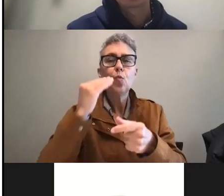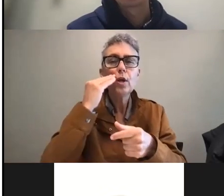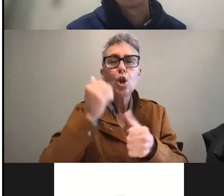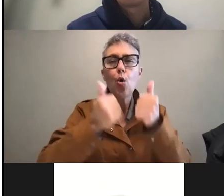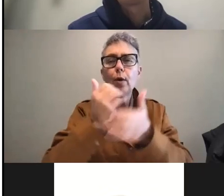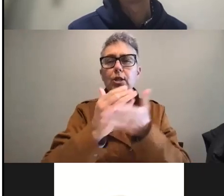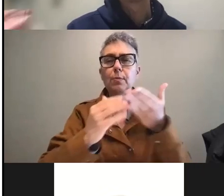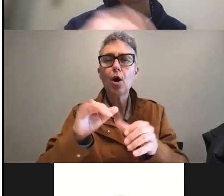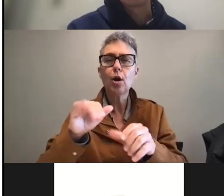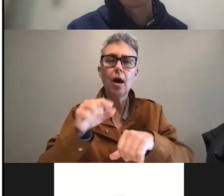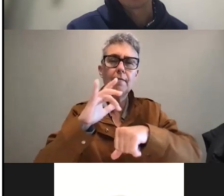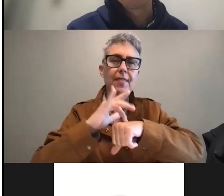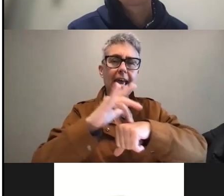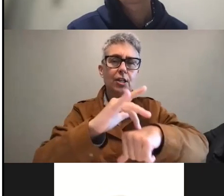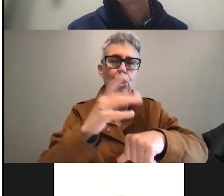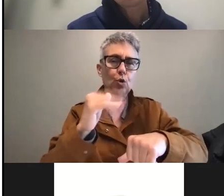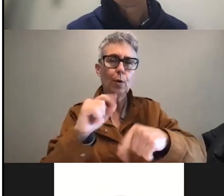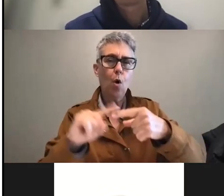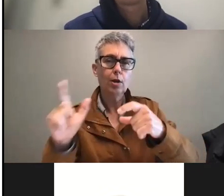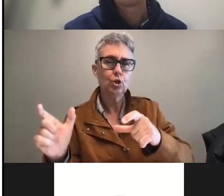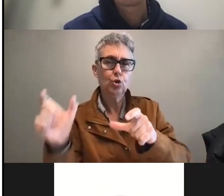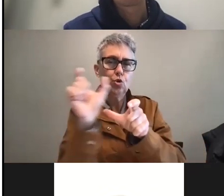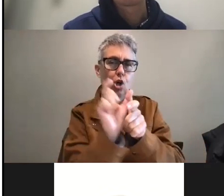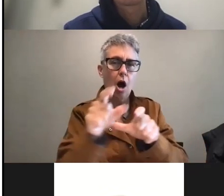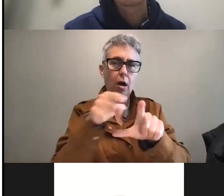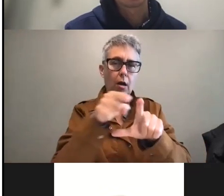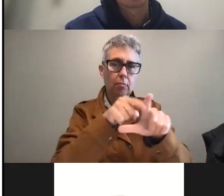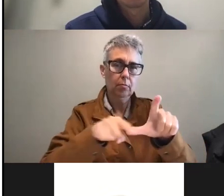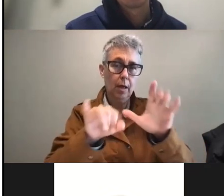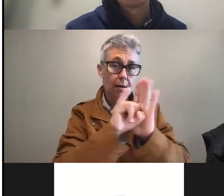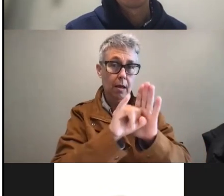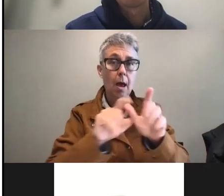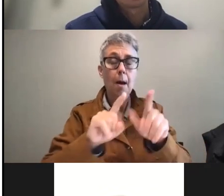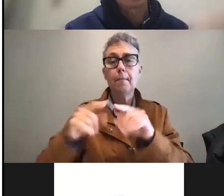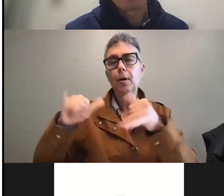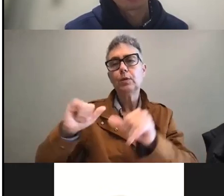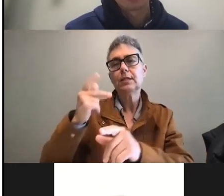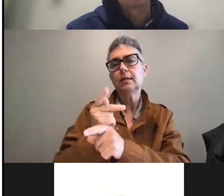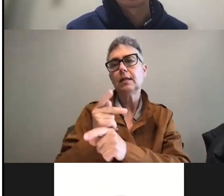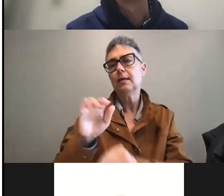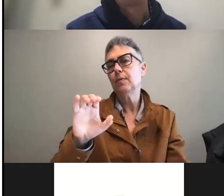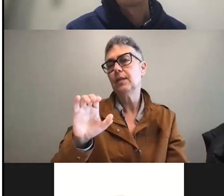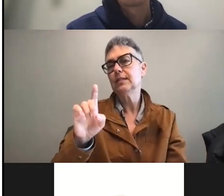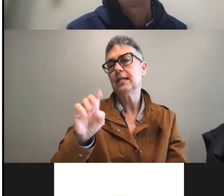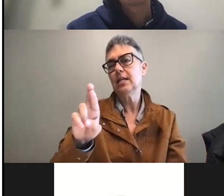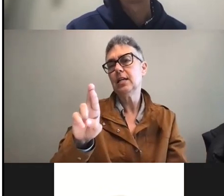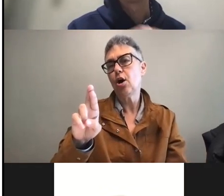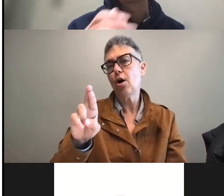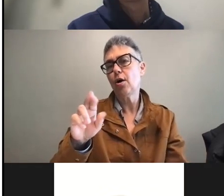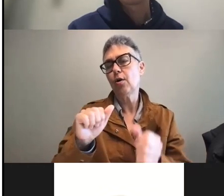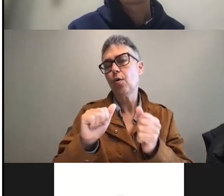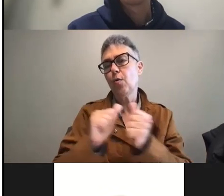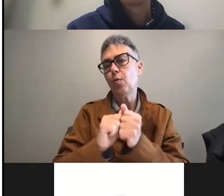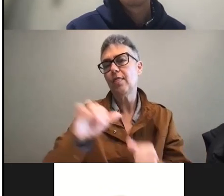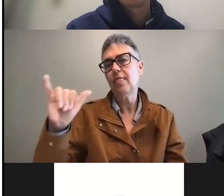of the antigen that we want to dock into, but we still keep the CDR or the antibody as a sequence without knowing